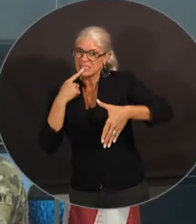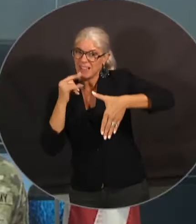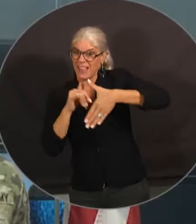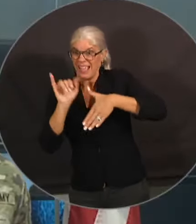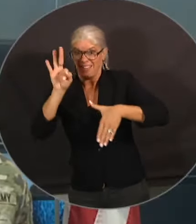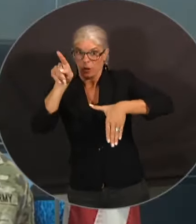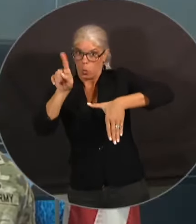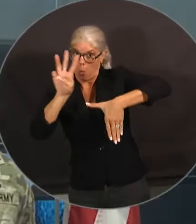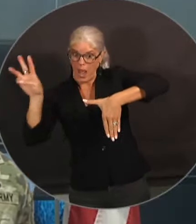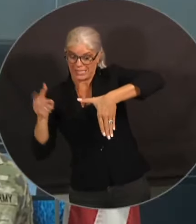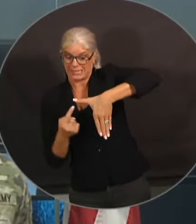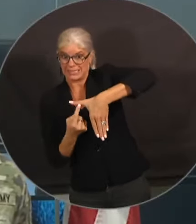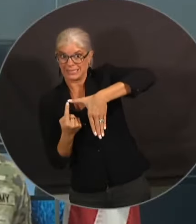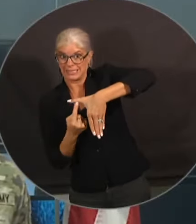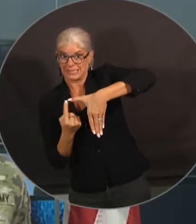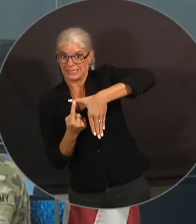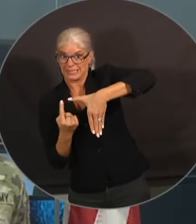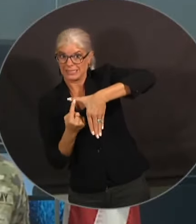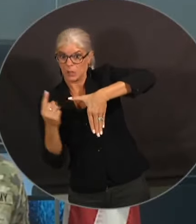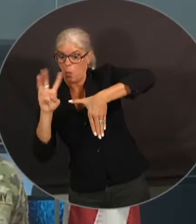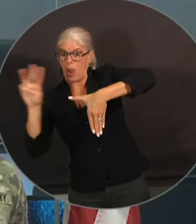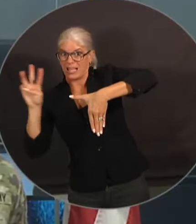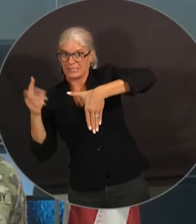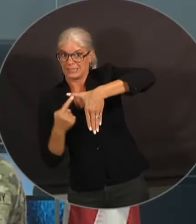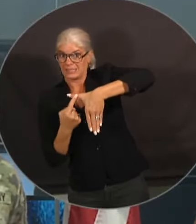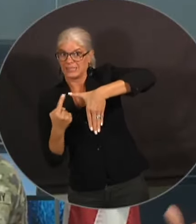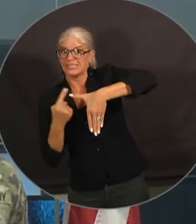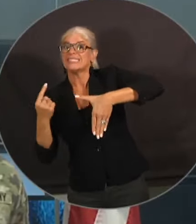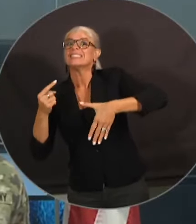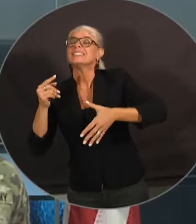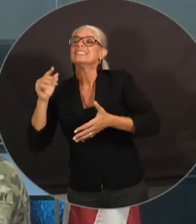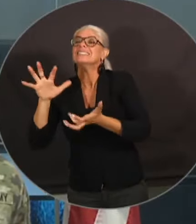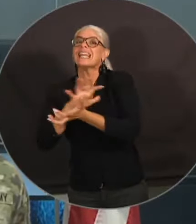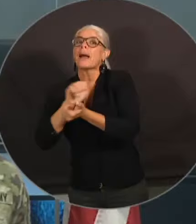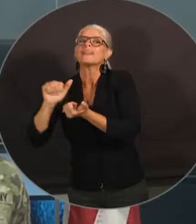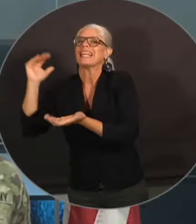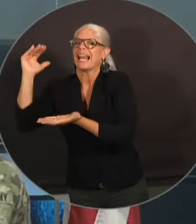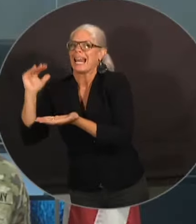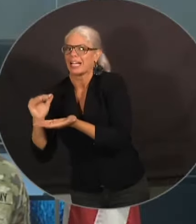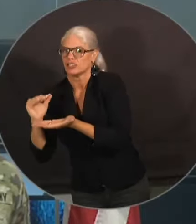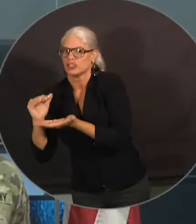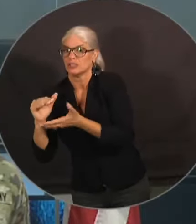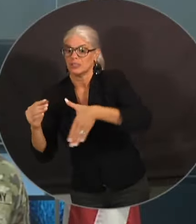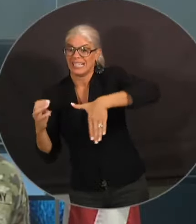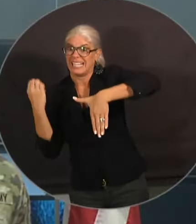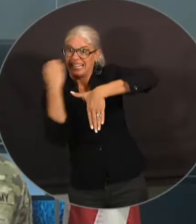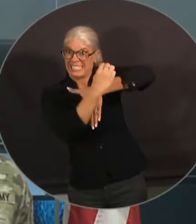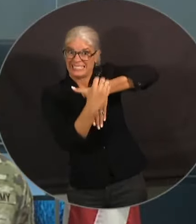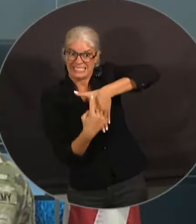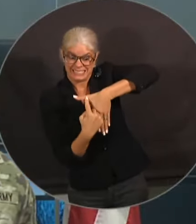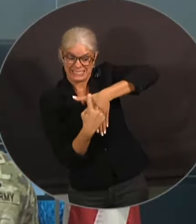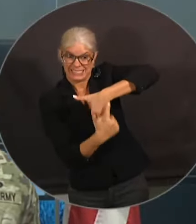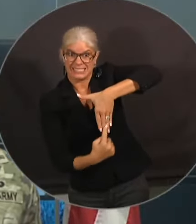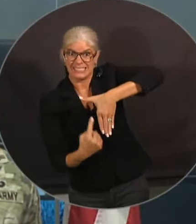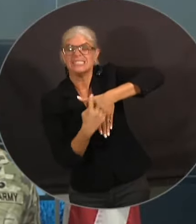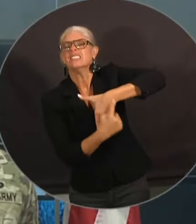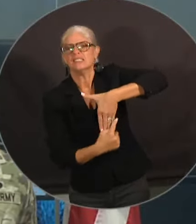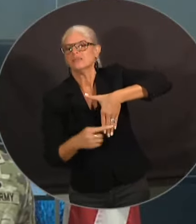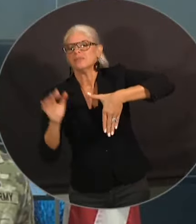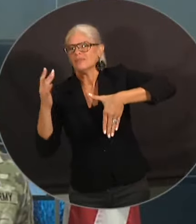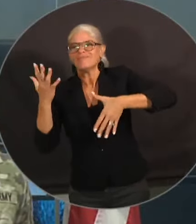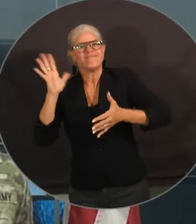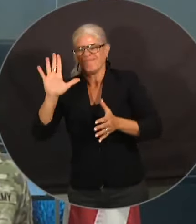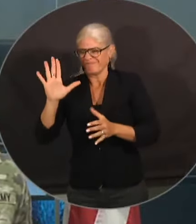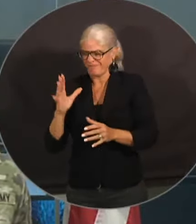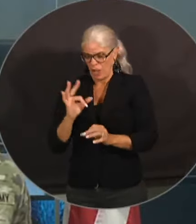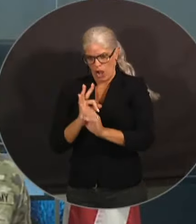of the storm, the amount of damage is just less than if you're on the east side of the storm. That's just the way these things work. And if you